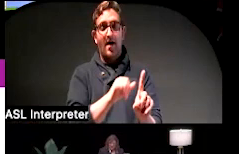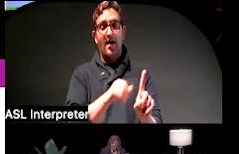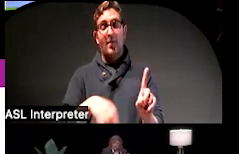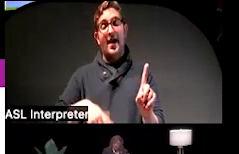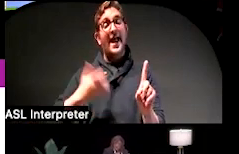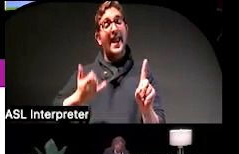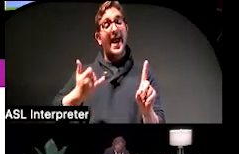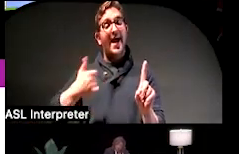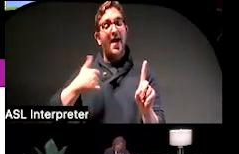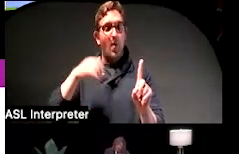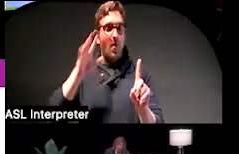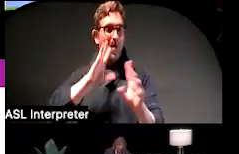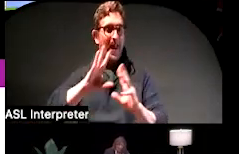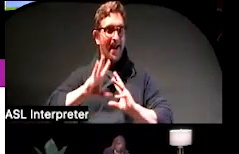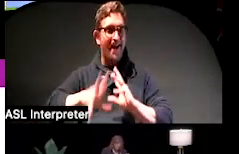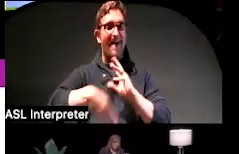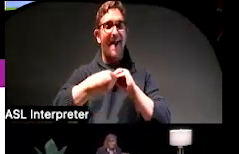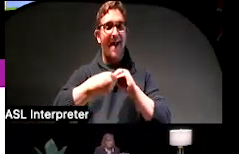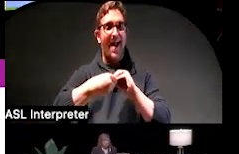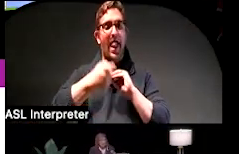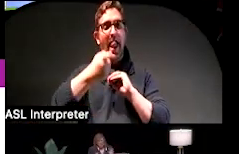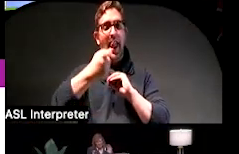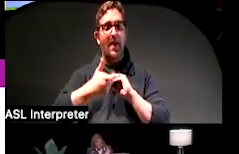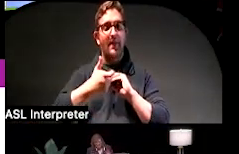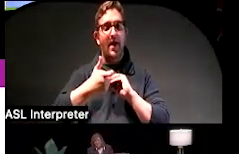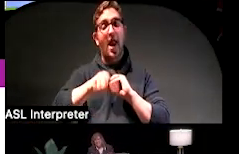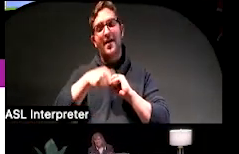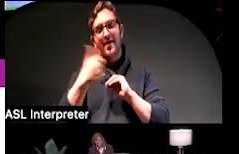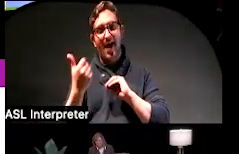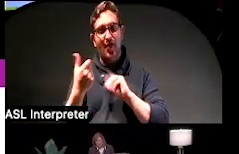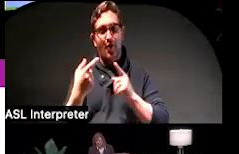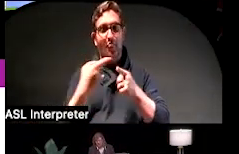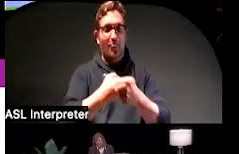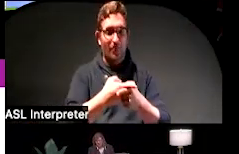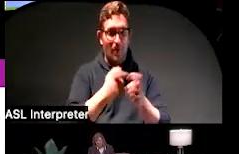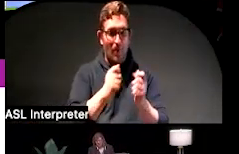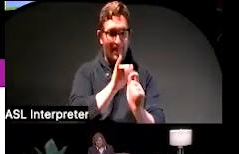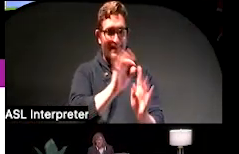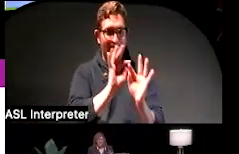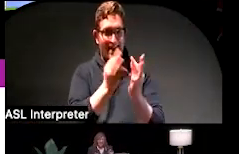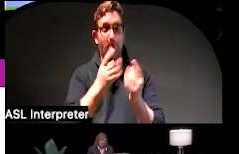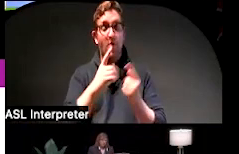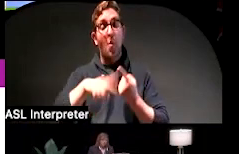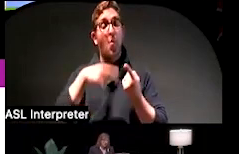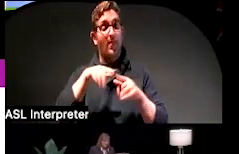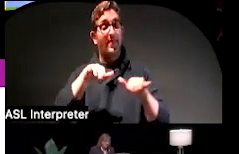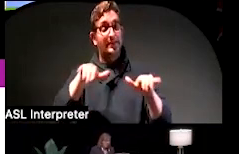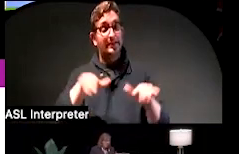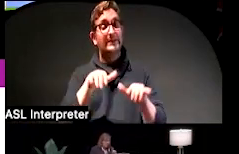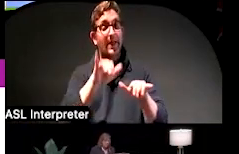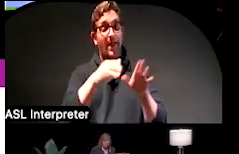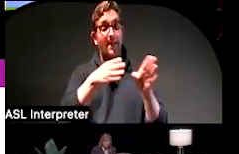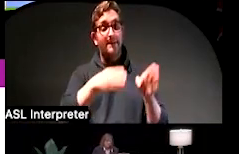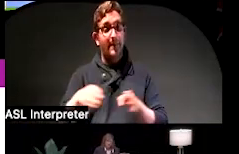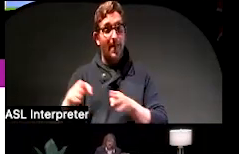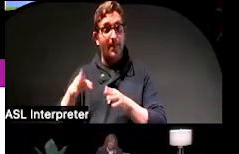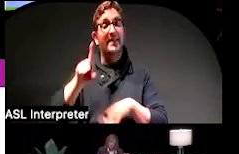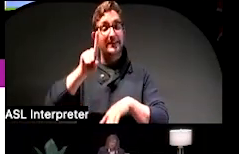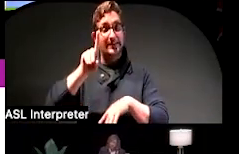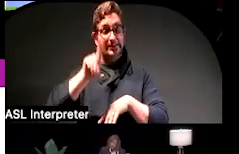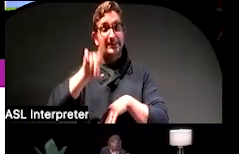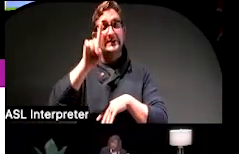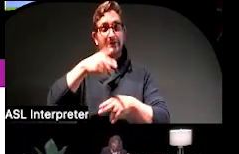in another wrench to this family. When they did their plans, they actually did name